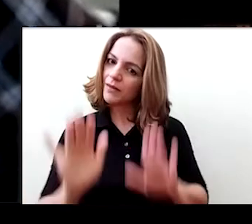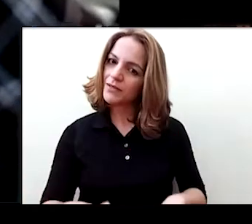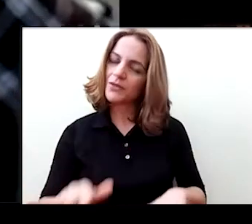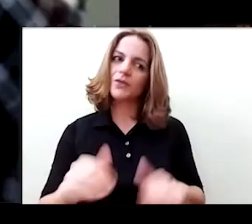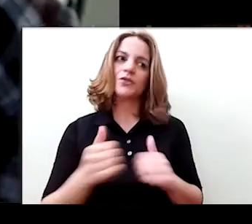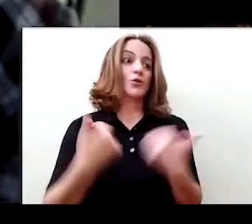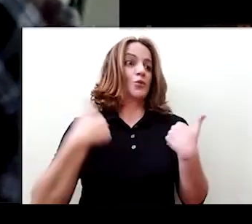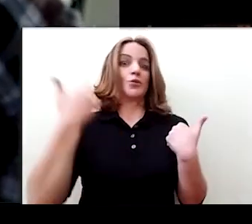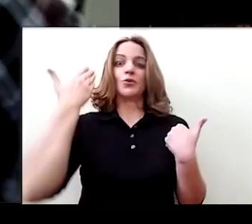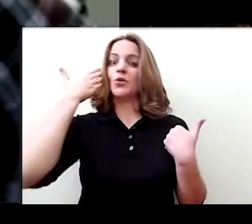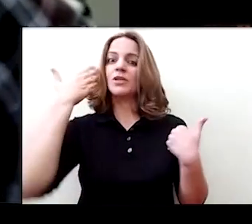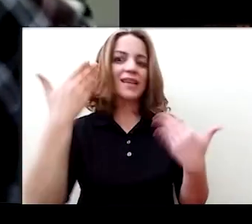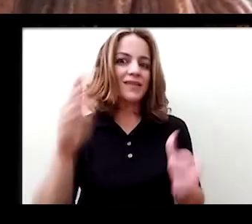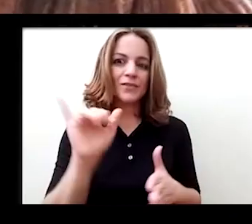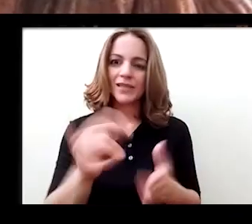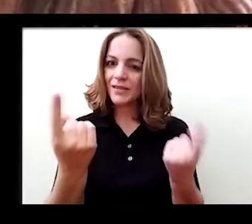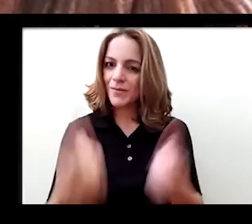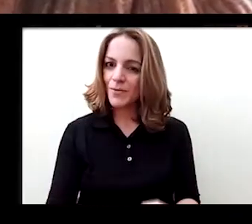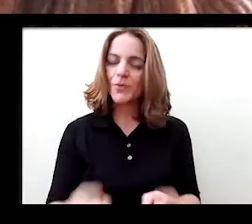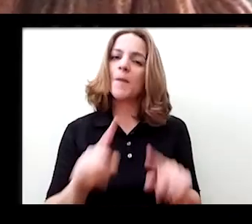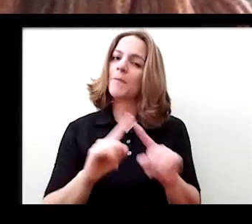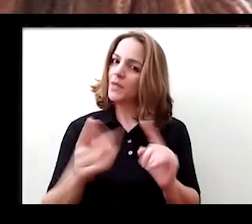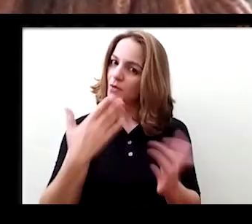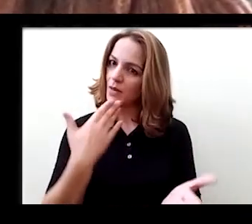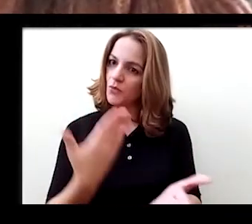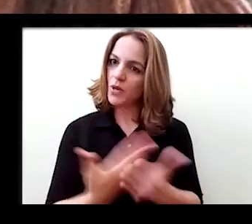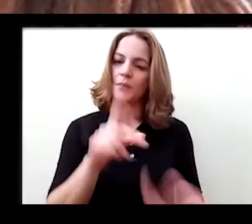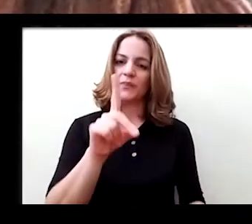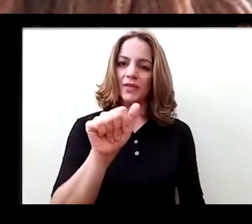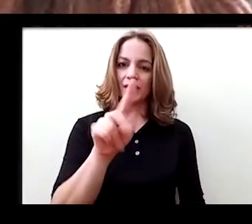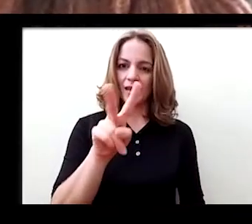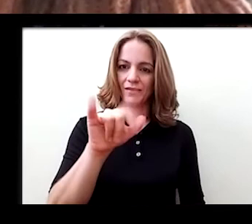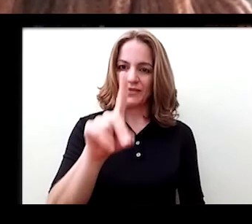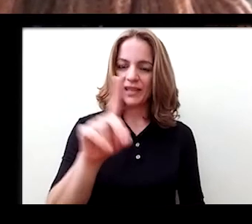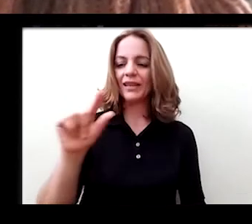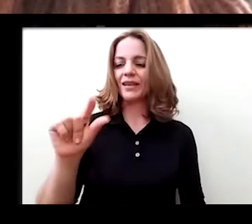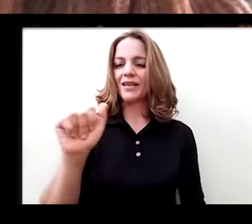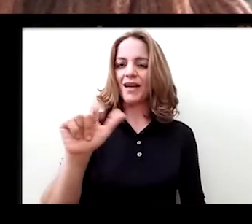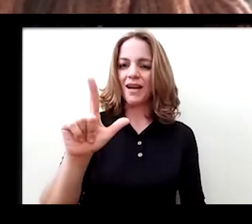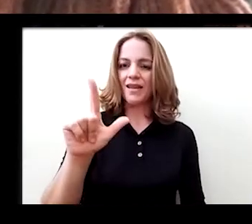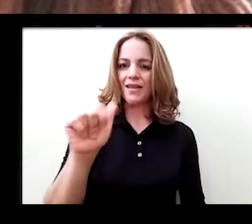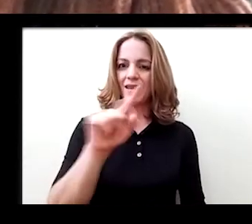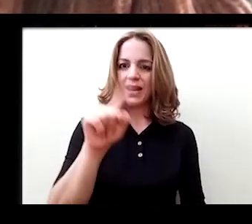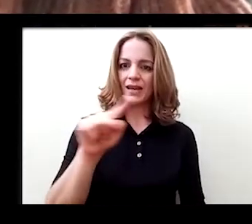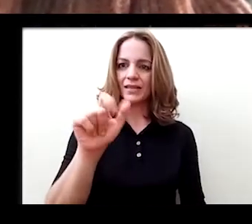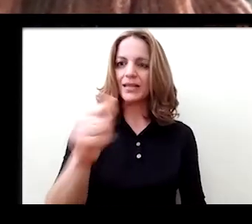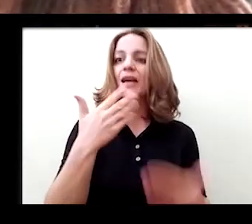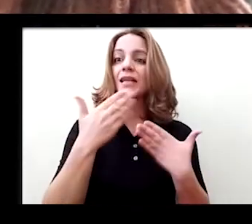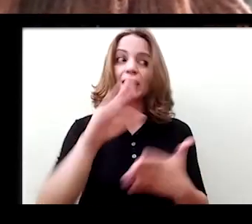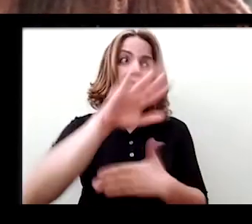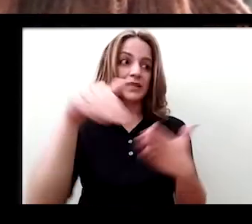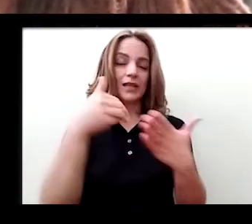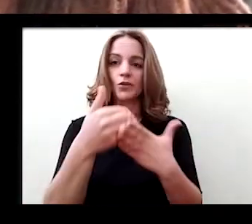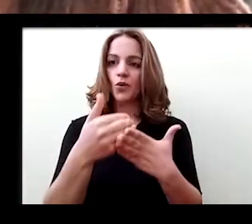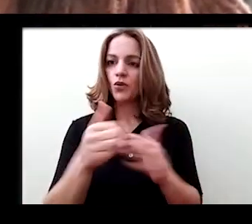at the time. David Galarza, great project, Christina. Congrats. Is there anything that remotely approaches